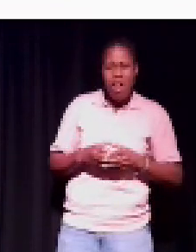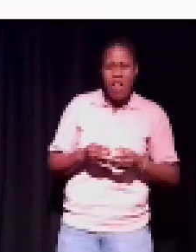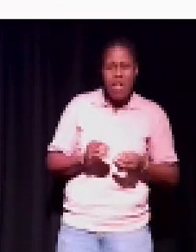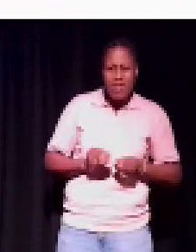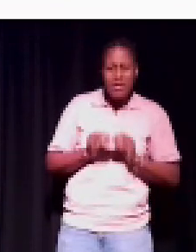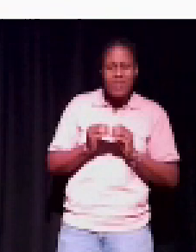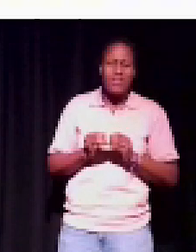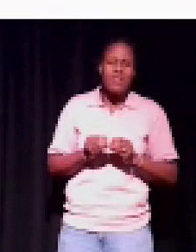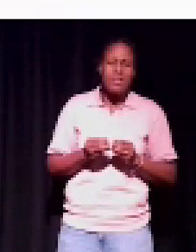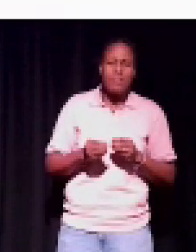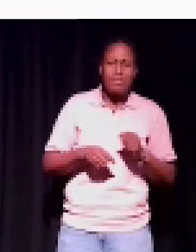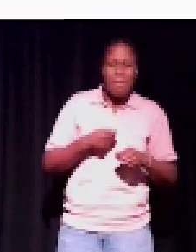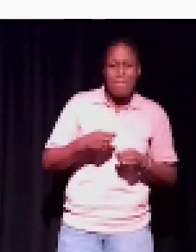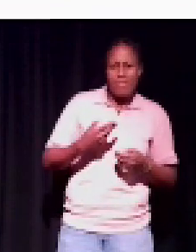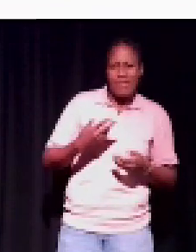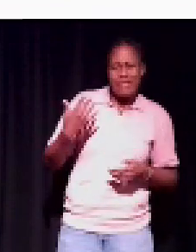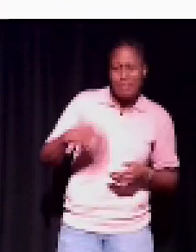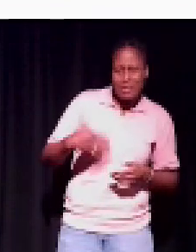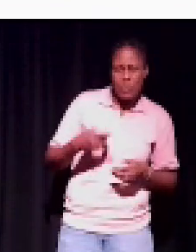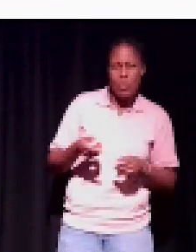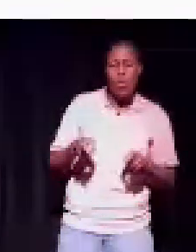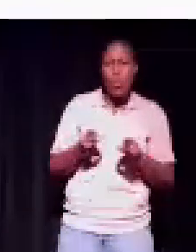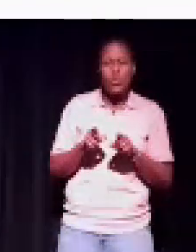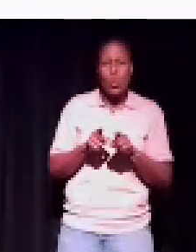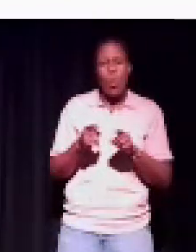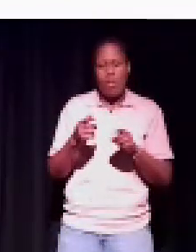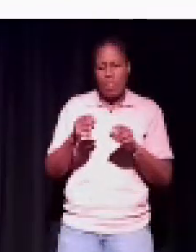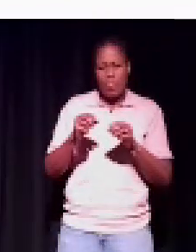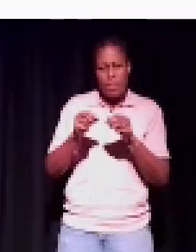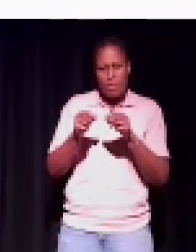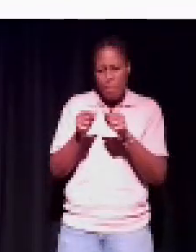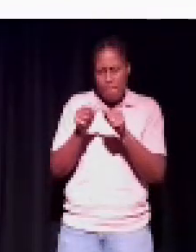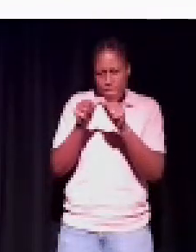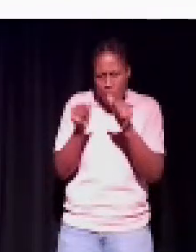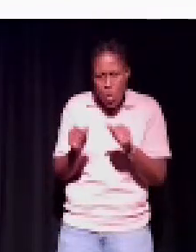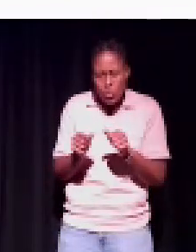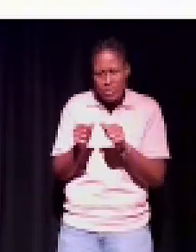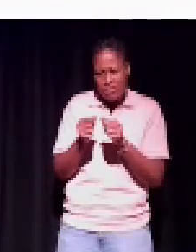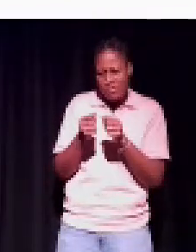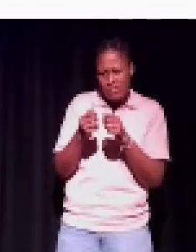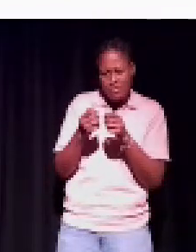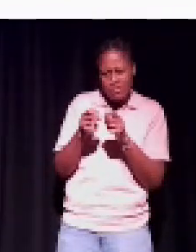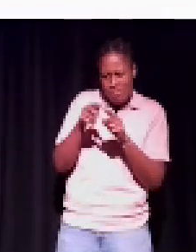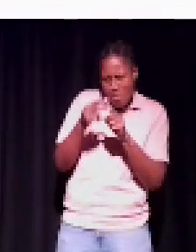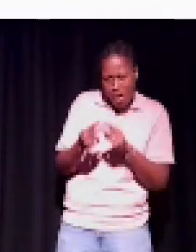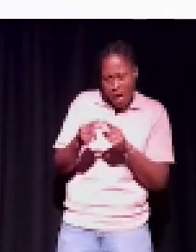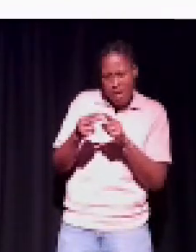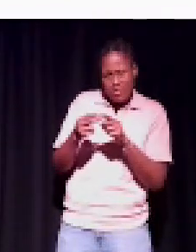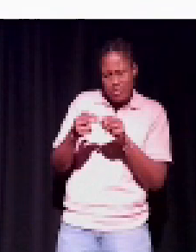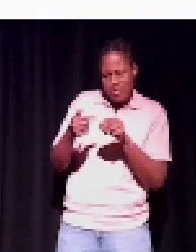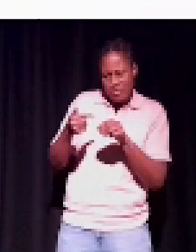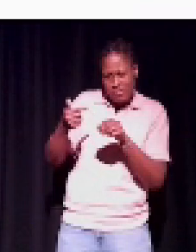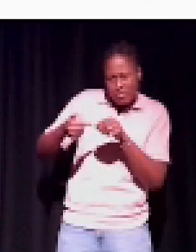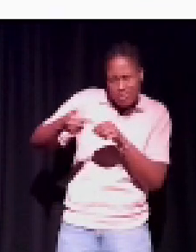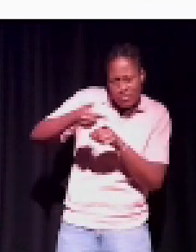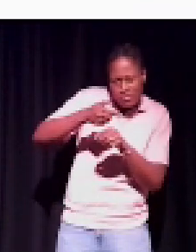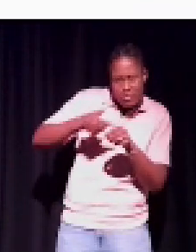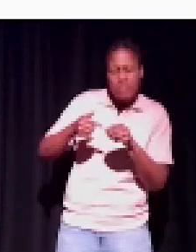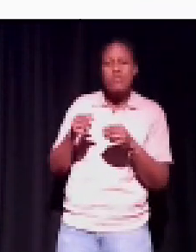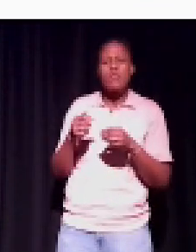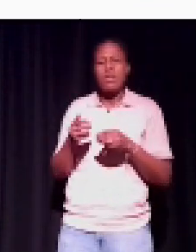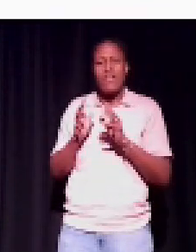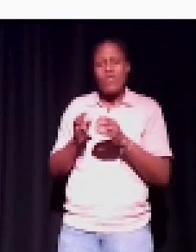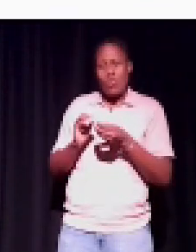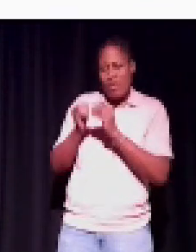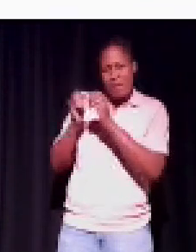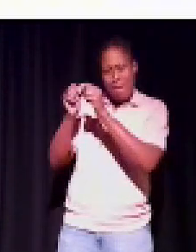with injection molded parts because they want the best possible quality, which means when you make injection molded stuff, you have to make a mold,